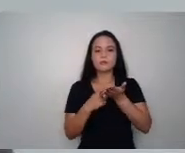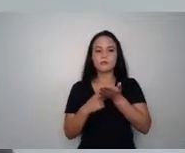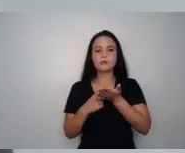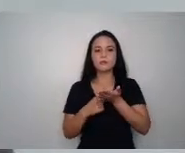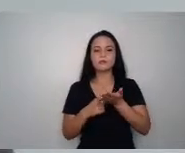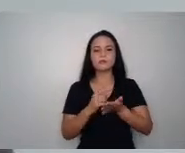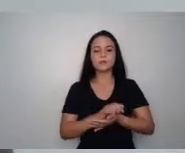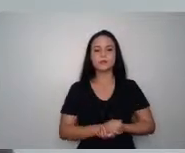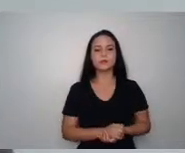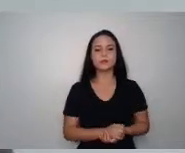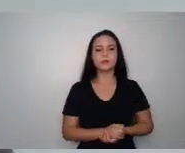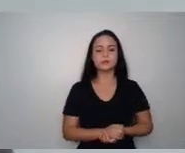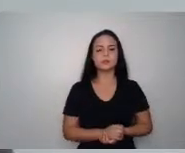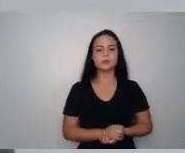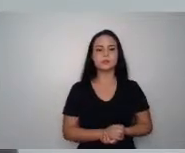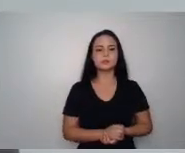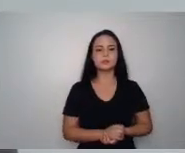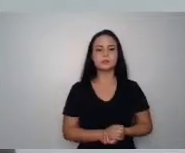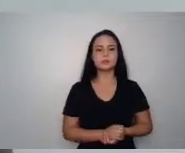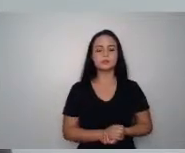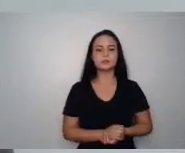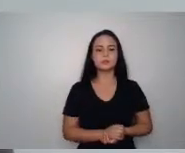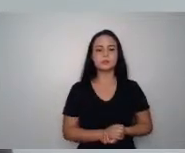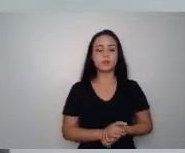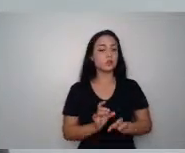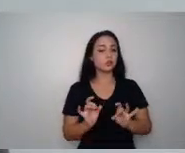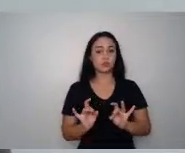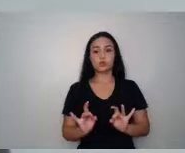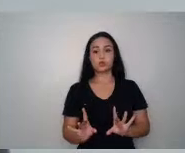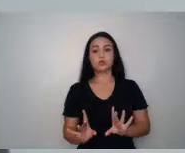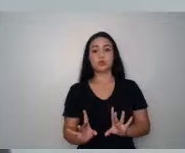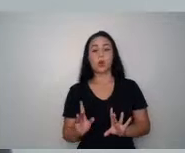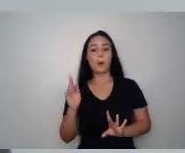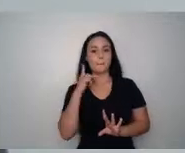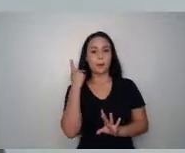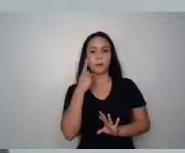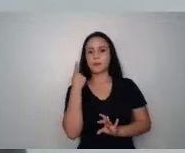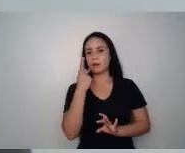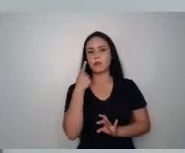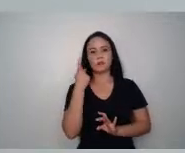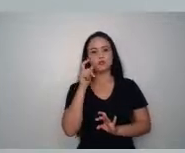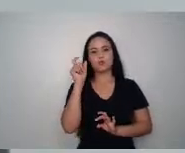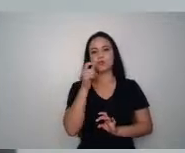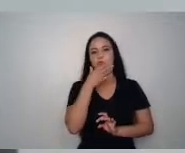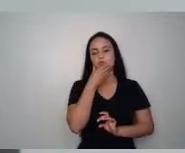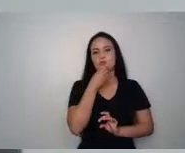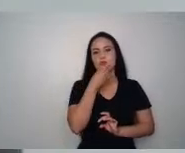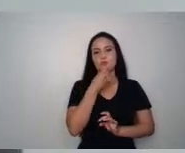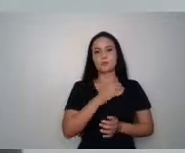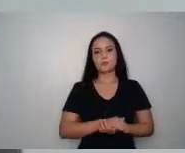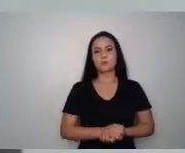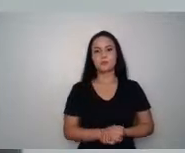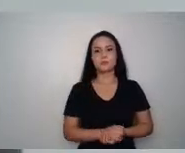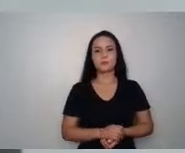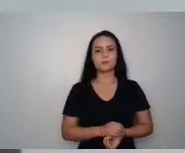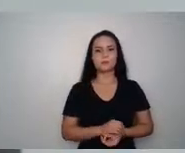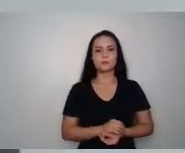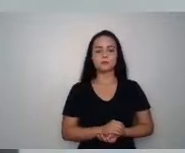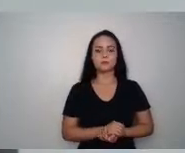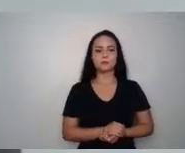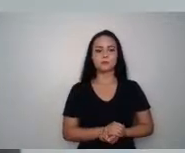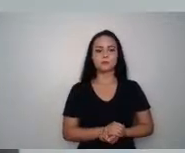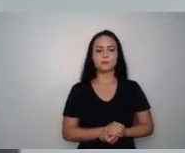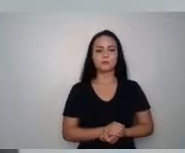this commitment says, and not only for the politician and for